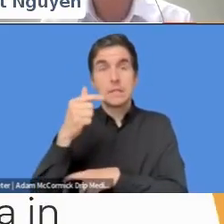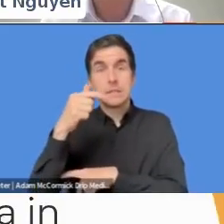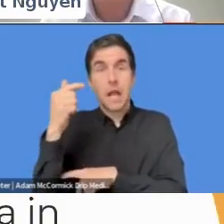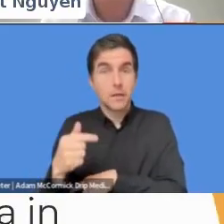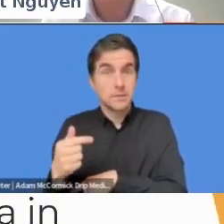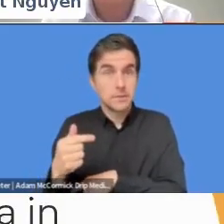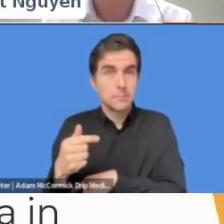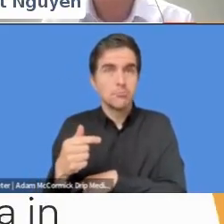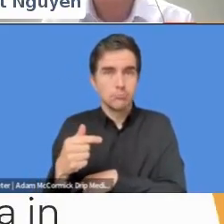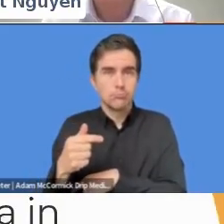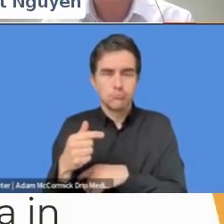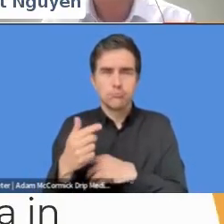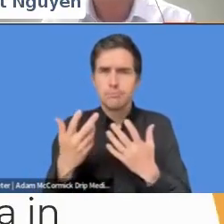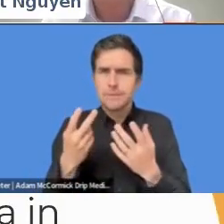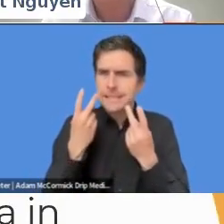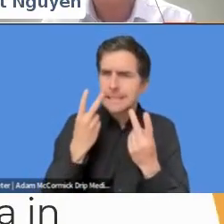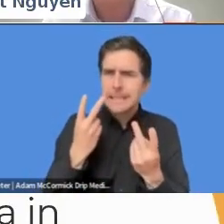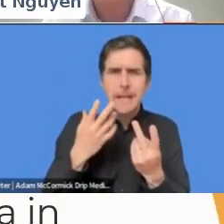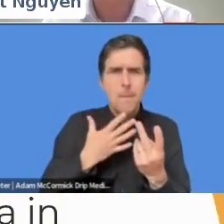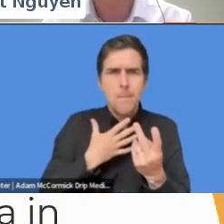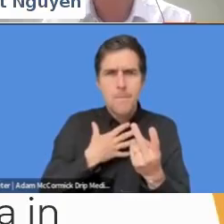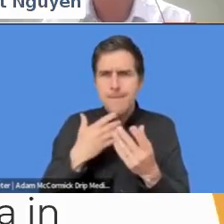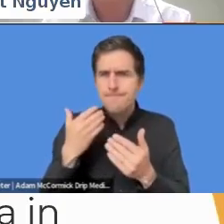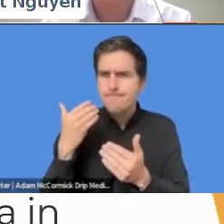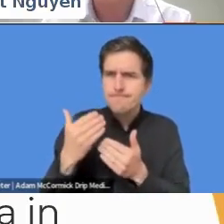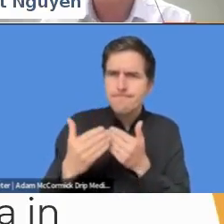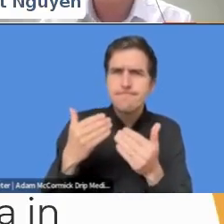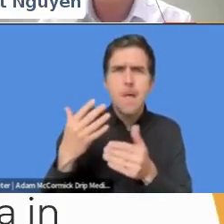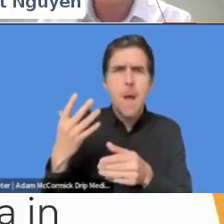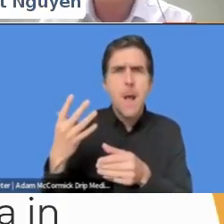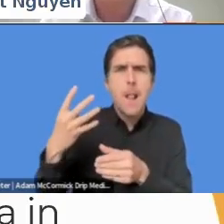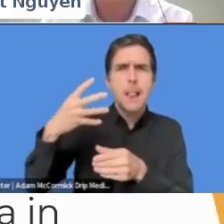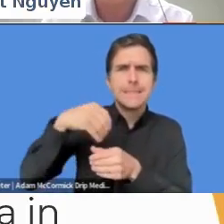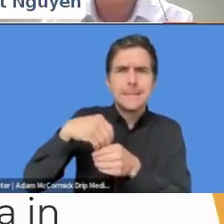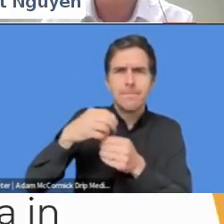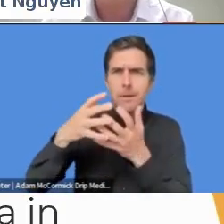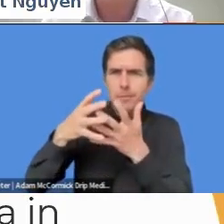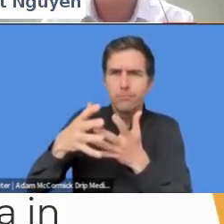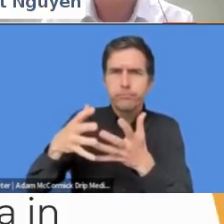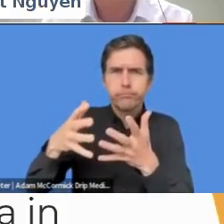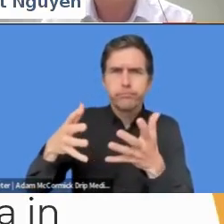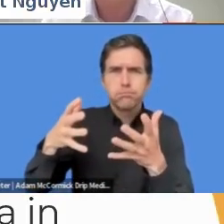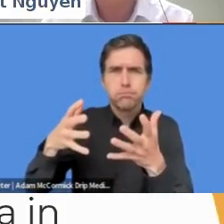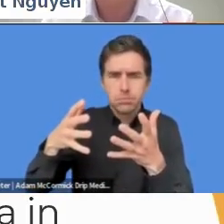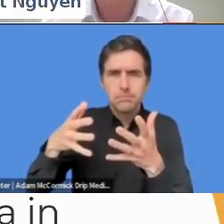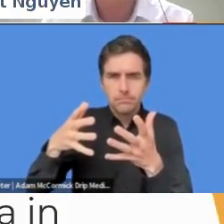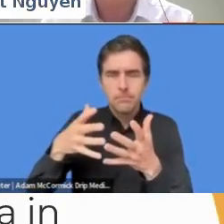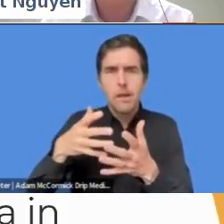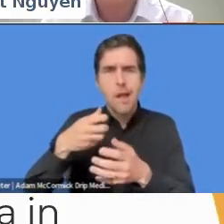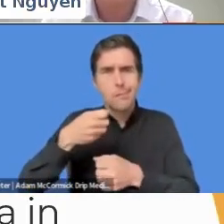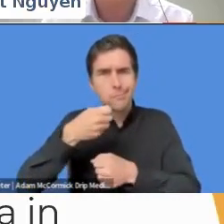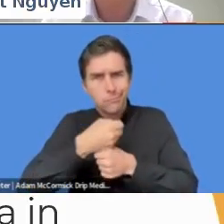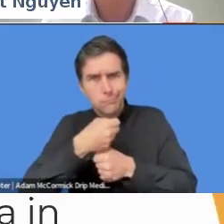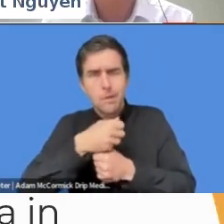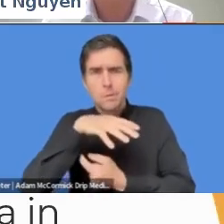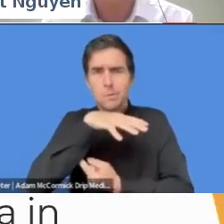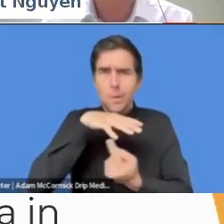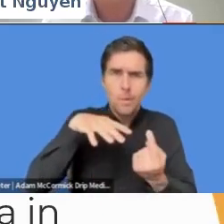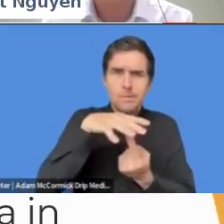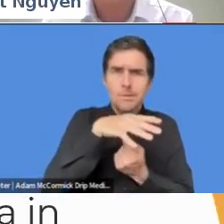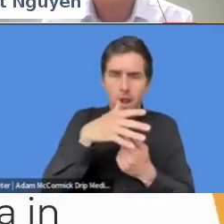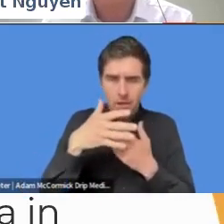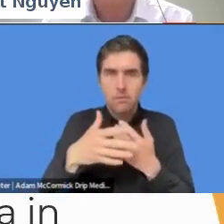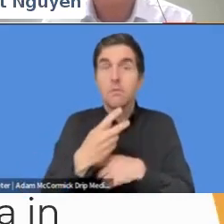And this webinar series will facilitate dialogue and knowledge exchange, concentrating